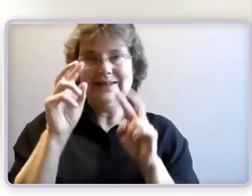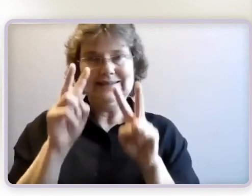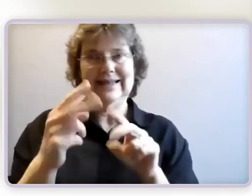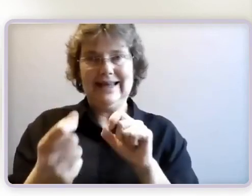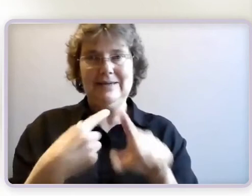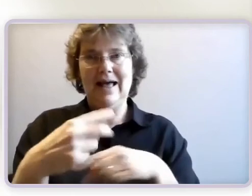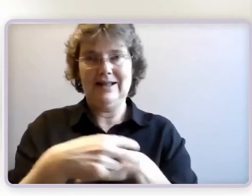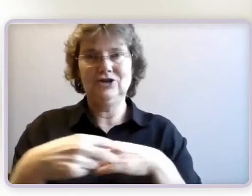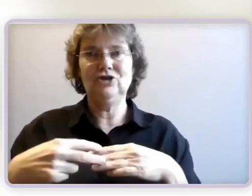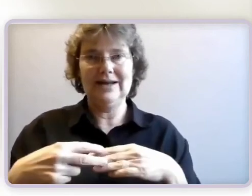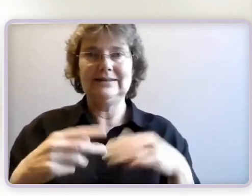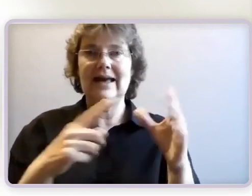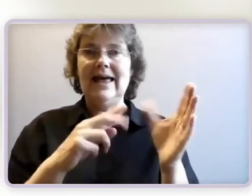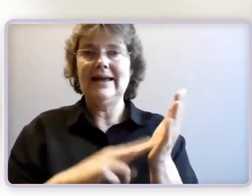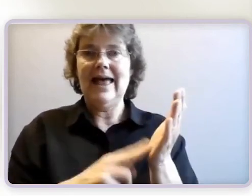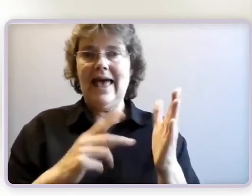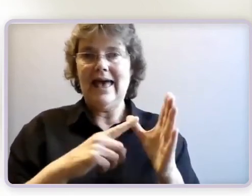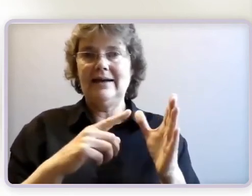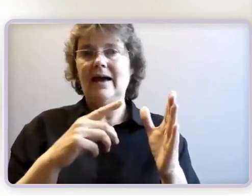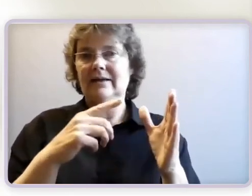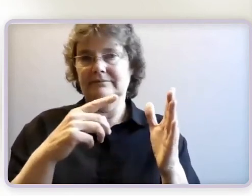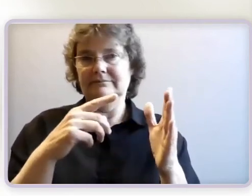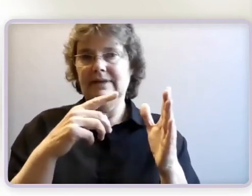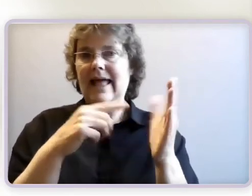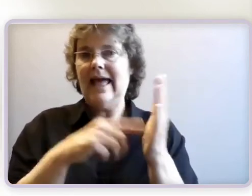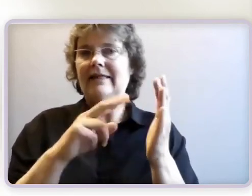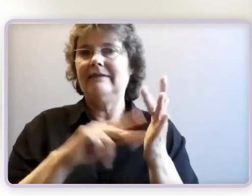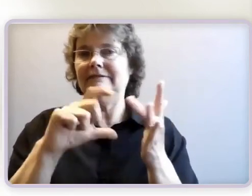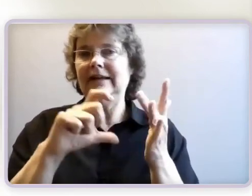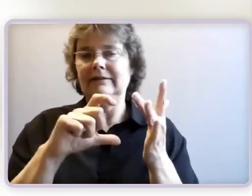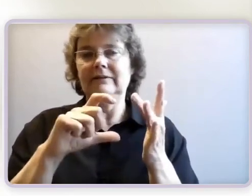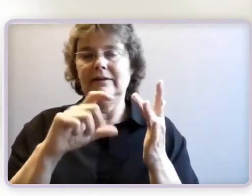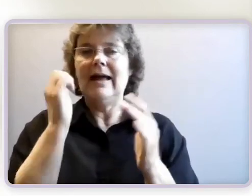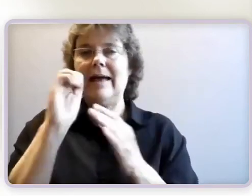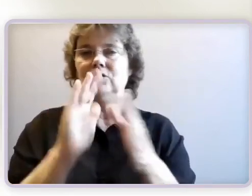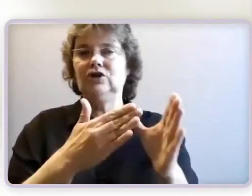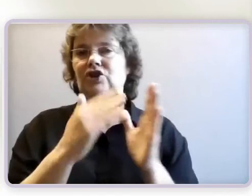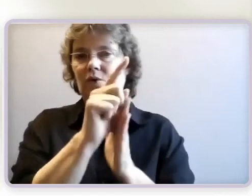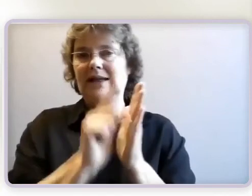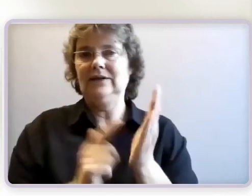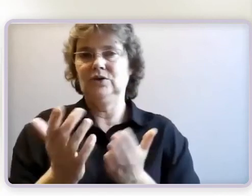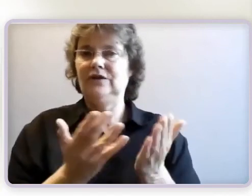Anna at the Victorian Aboriginal Legal Service, that's her email.